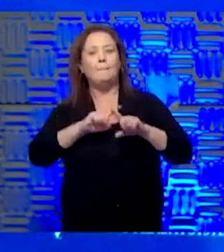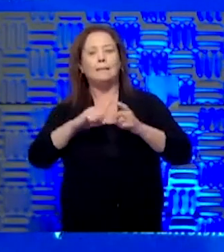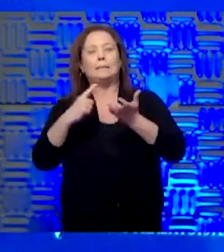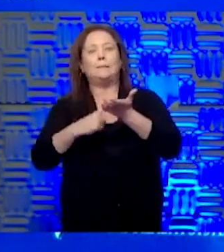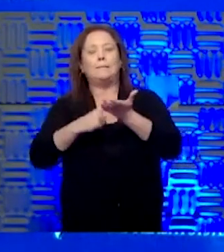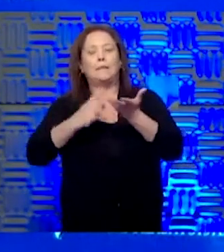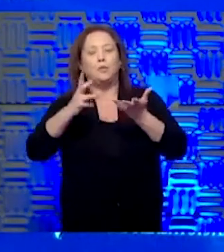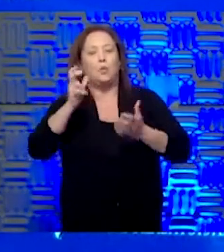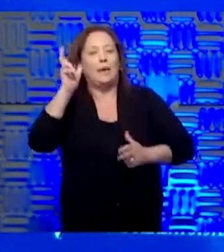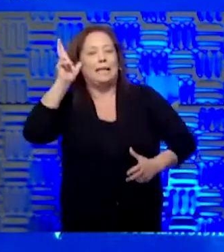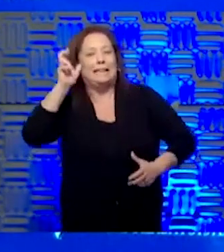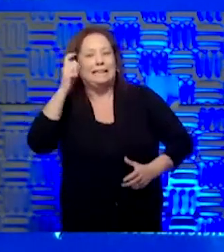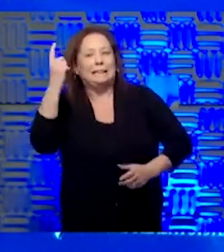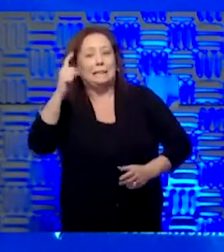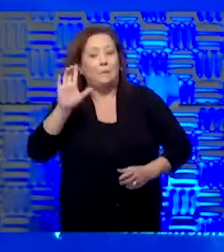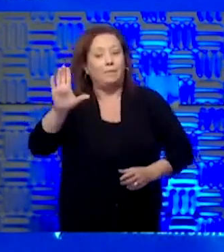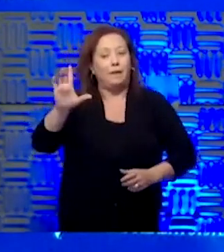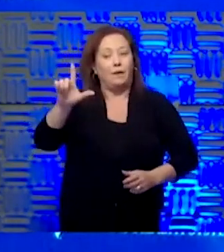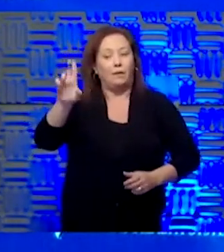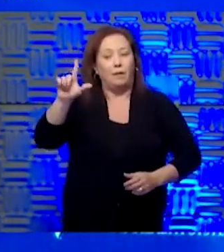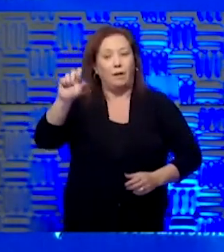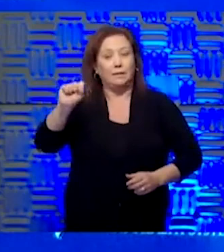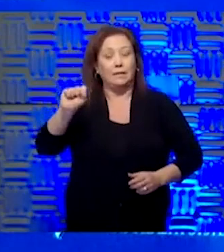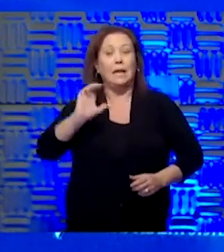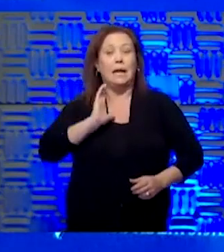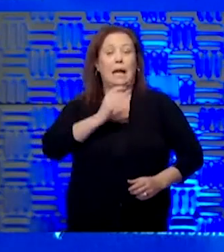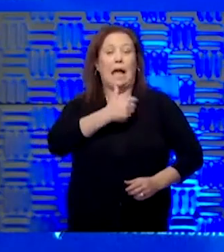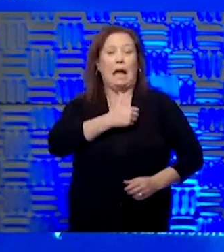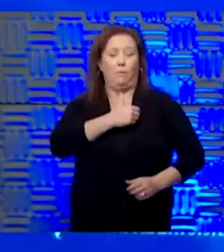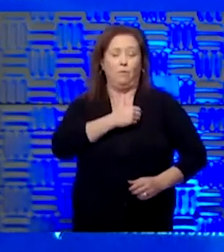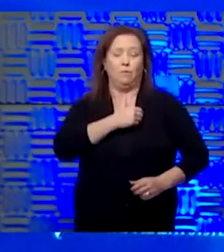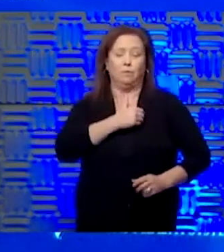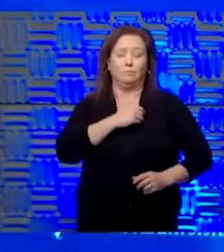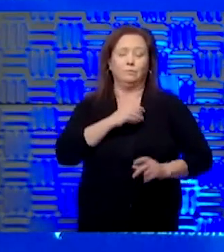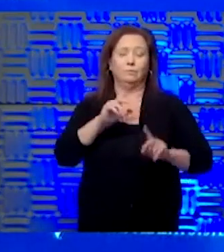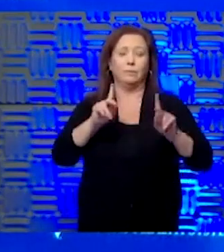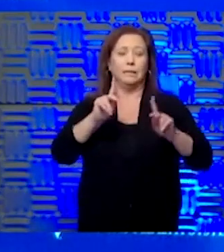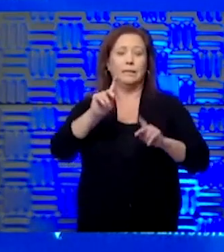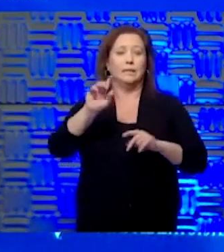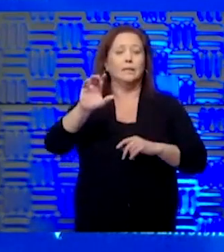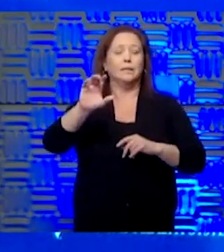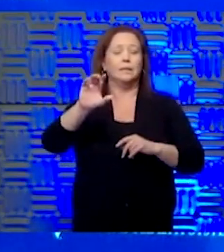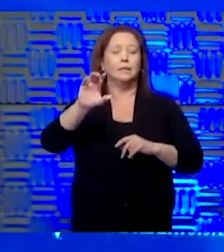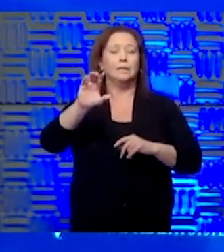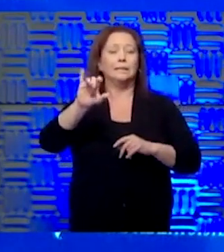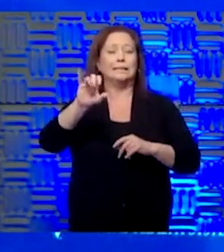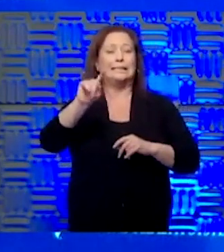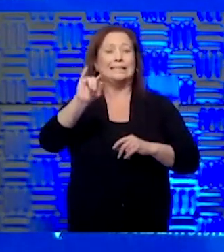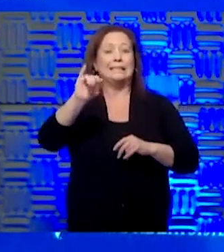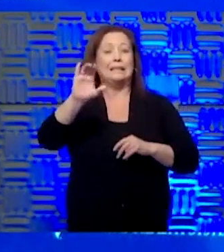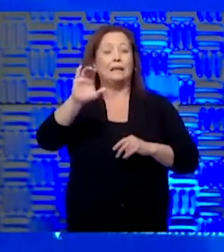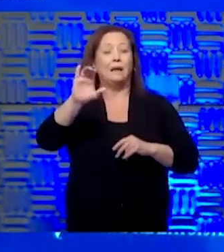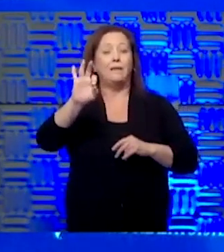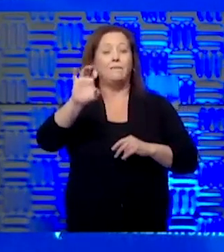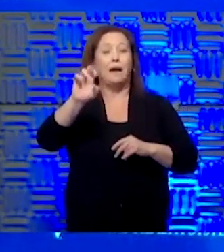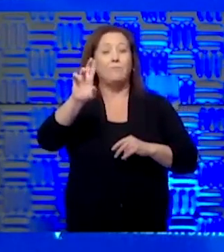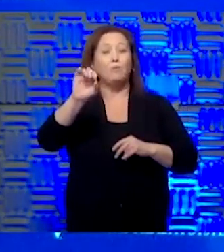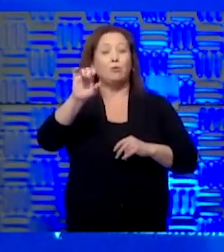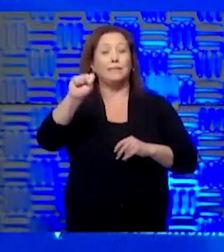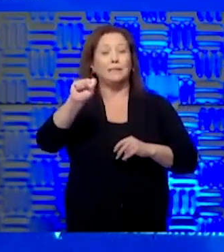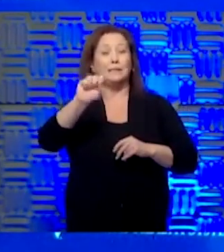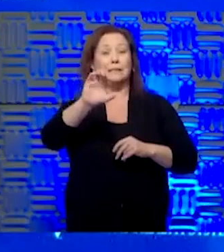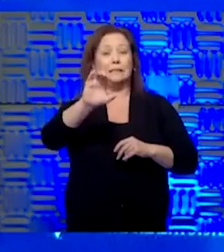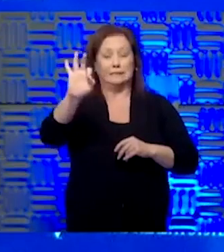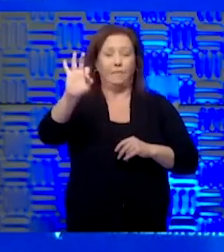somebody's lungs. It's interesting, in our population in cystic fibrosis, one of the things we really like to do is measure lung function. Well, we were able to get a grant from the CF